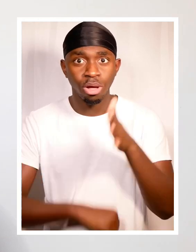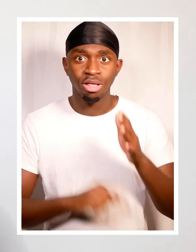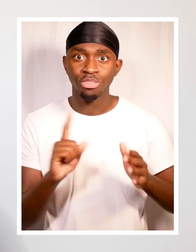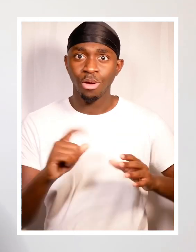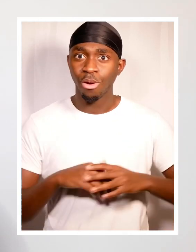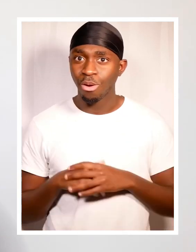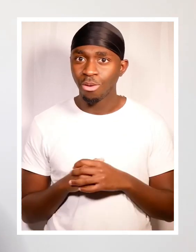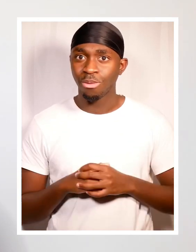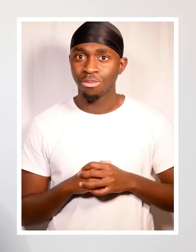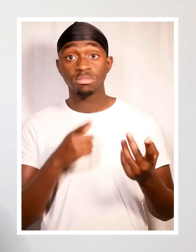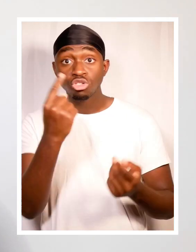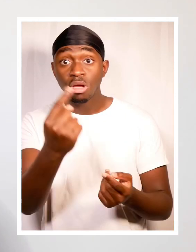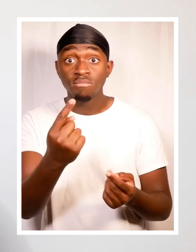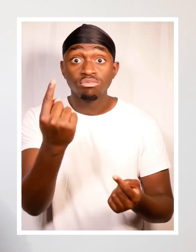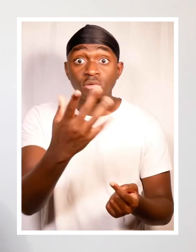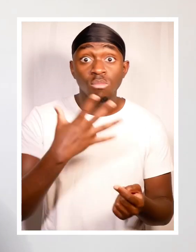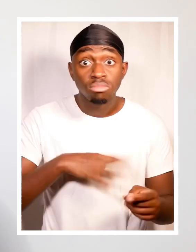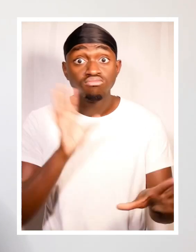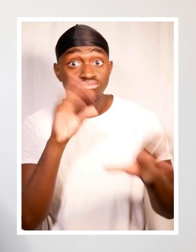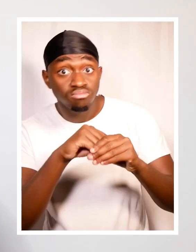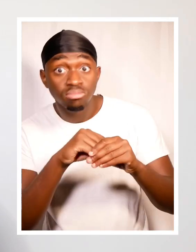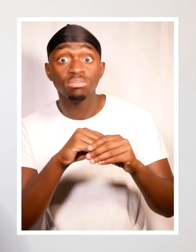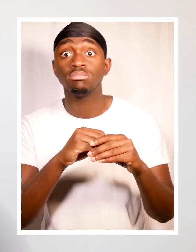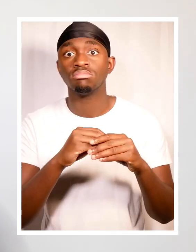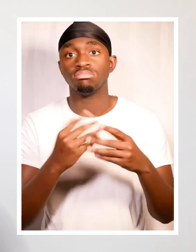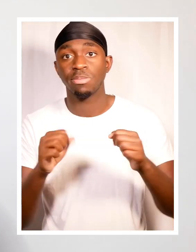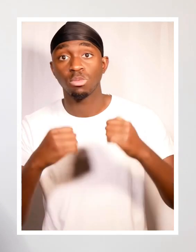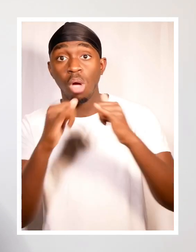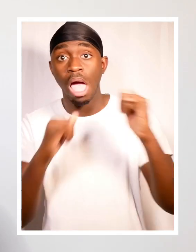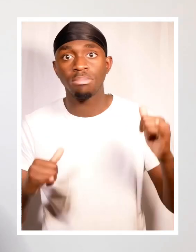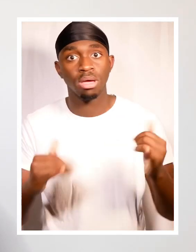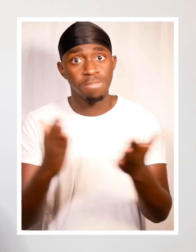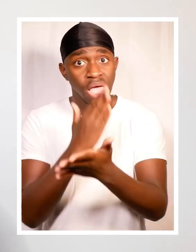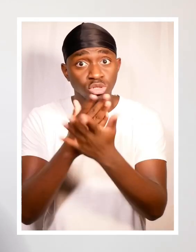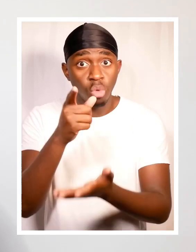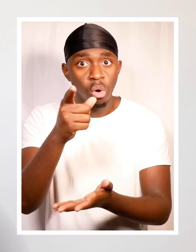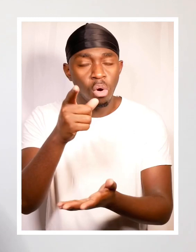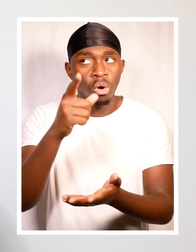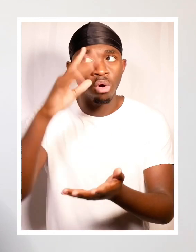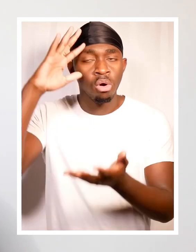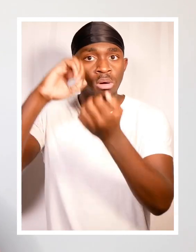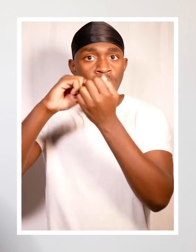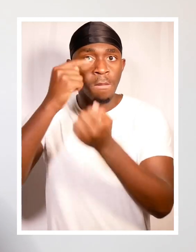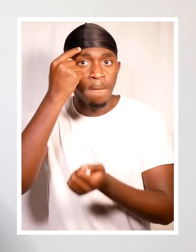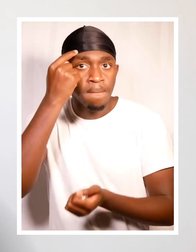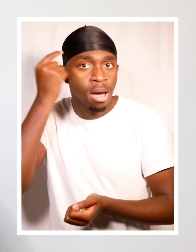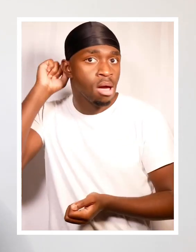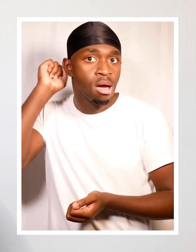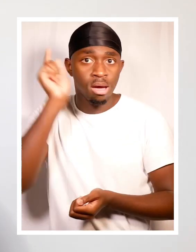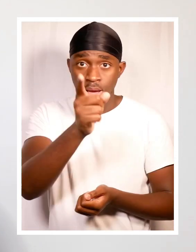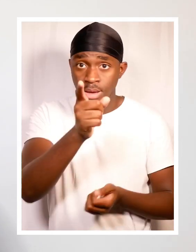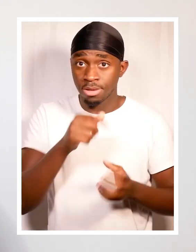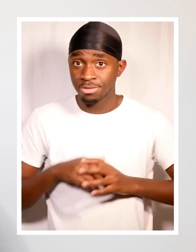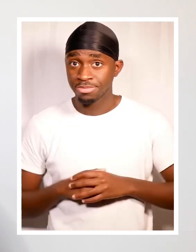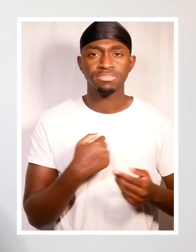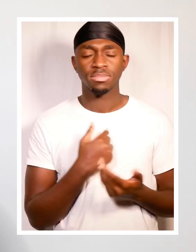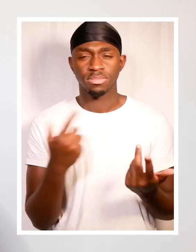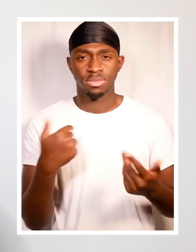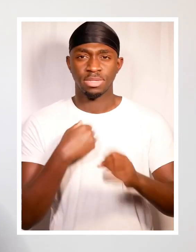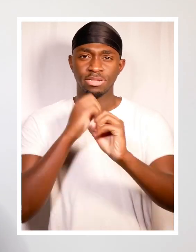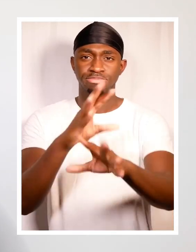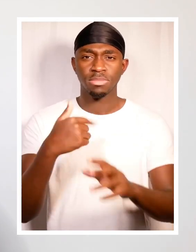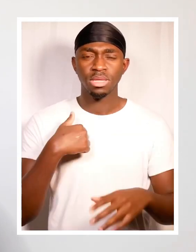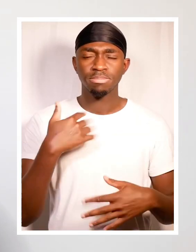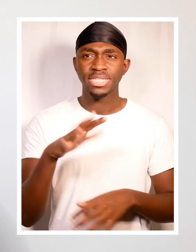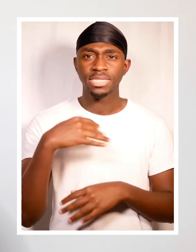but then eventually i got into the swing of things um so yeah like if you are thinking of a boot camp just know that the learning